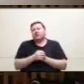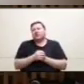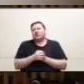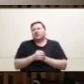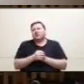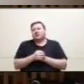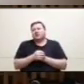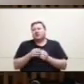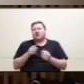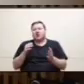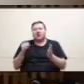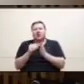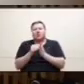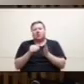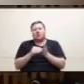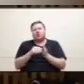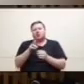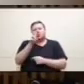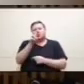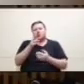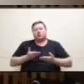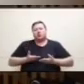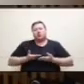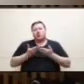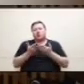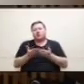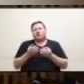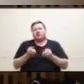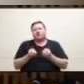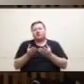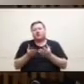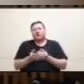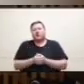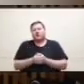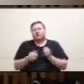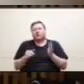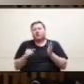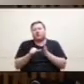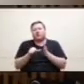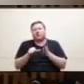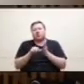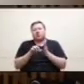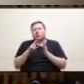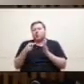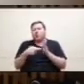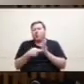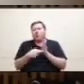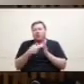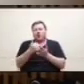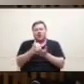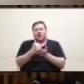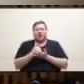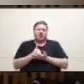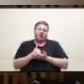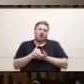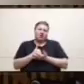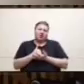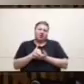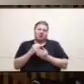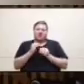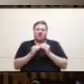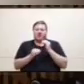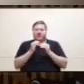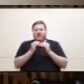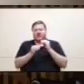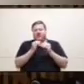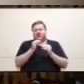appointed 2 service providers who are going to play a key role in terms of helping us on matters of revenue enhancement.